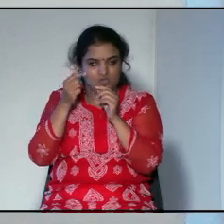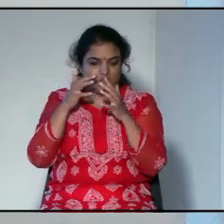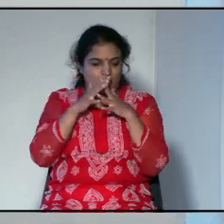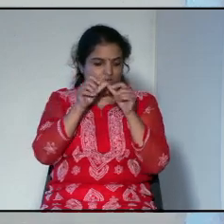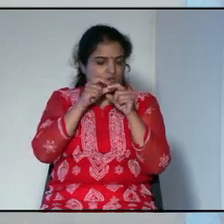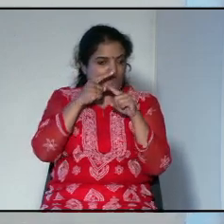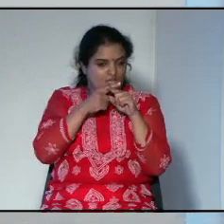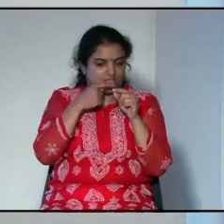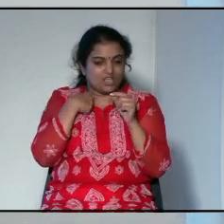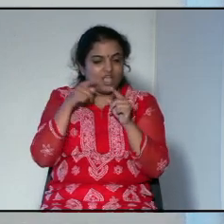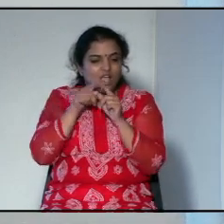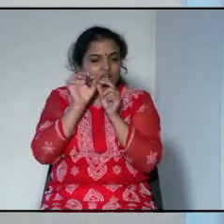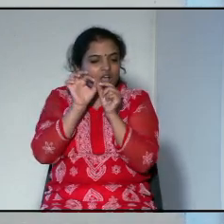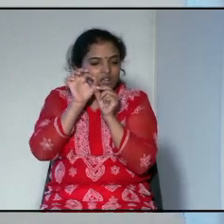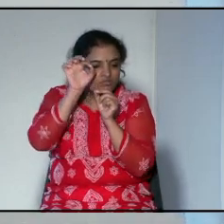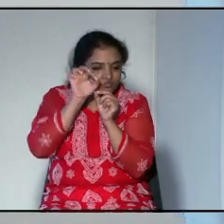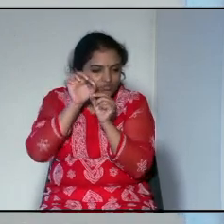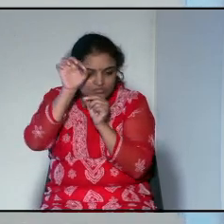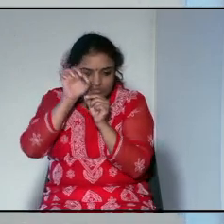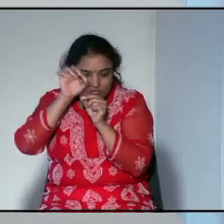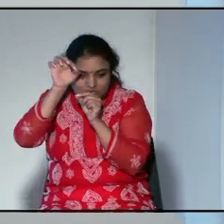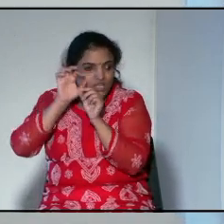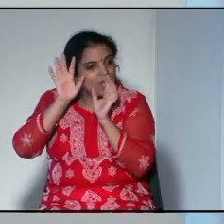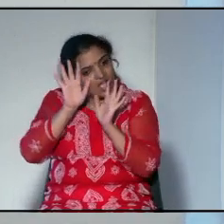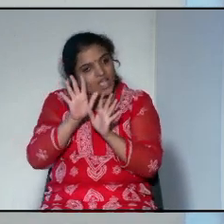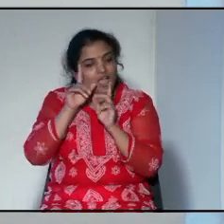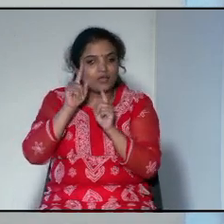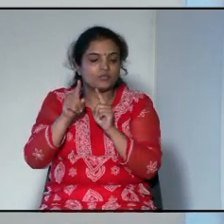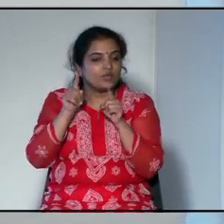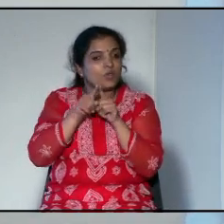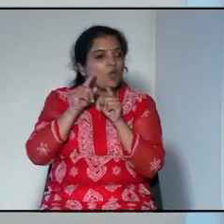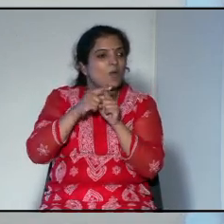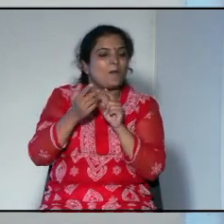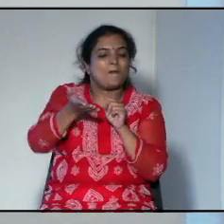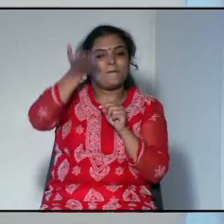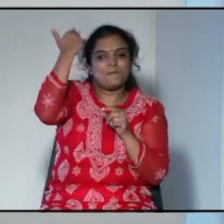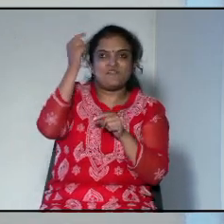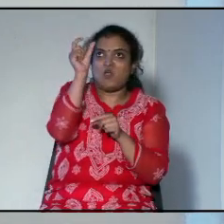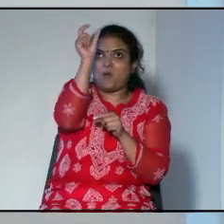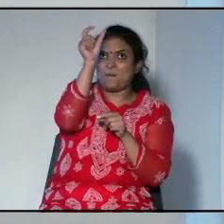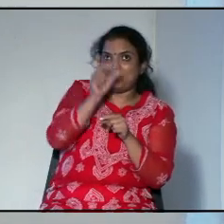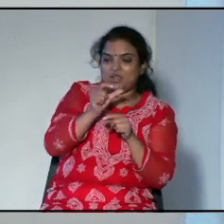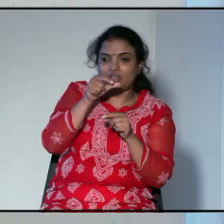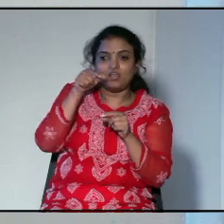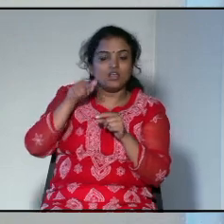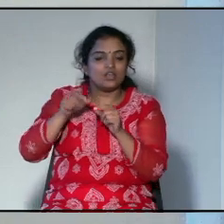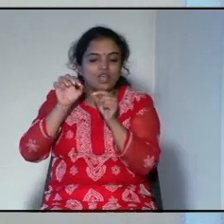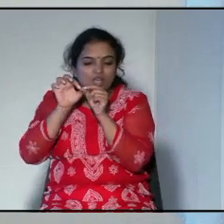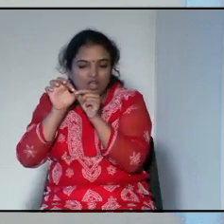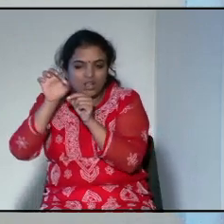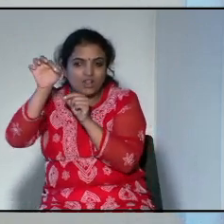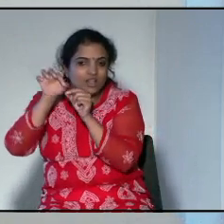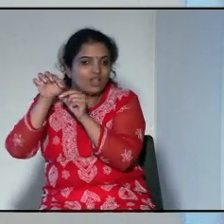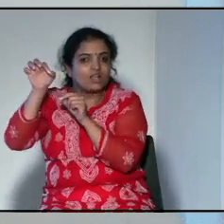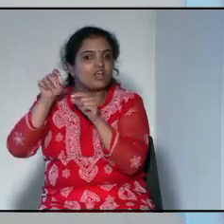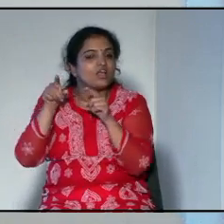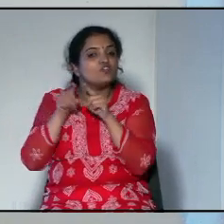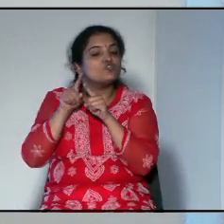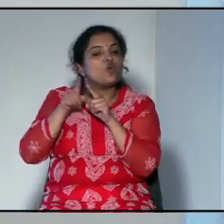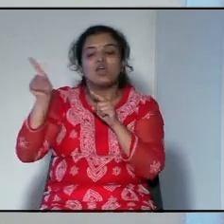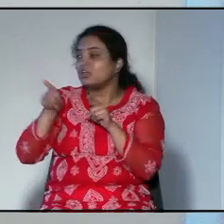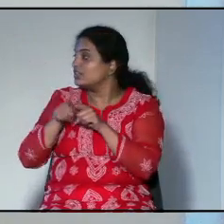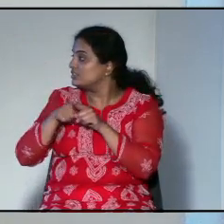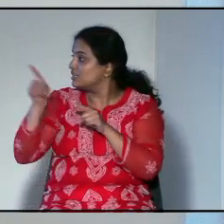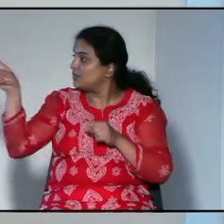for detailing. So the body is all for the calligraphy. Calligraphy becomes so important. So the Buddha's body, which is